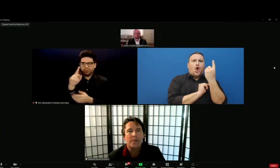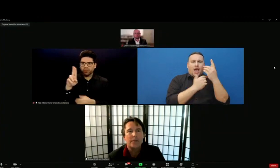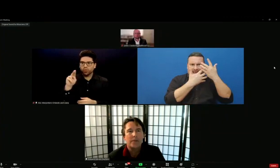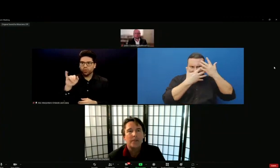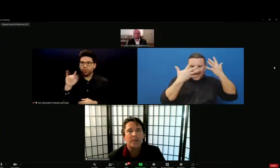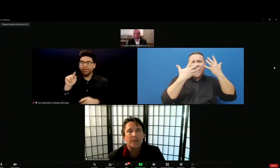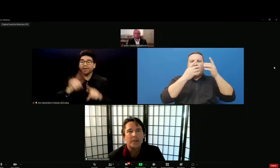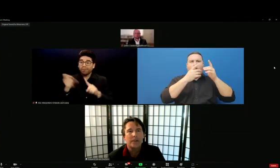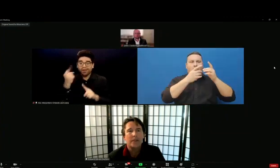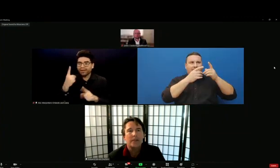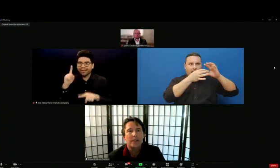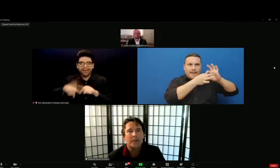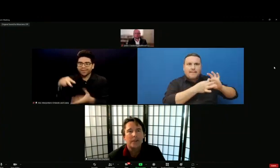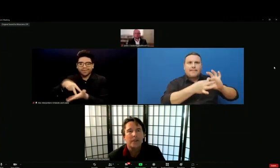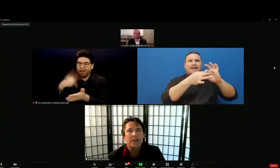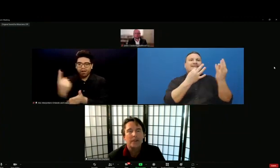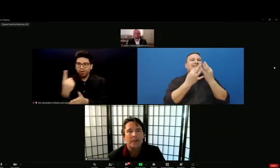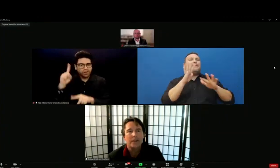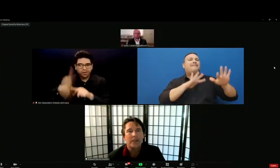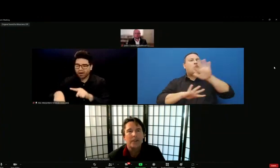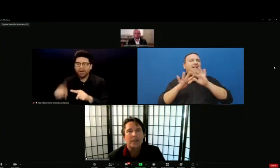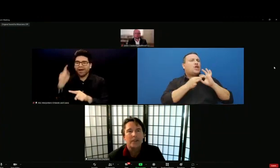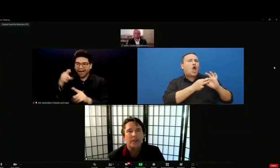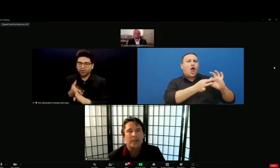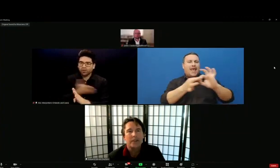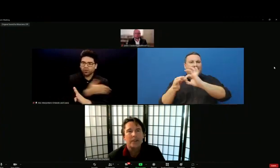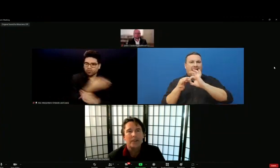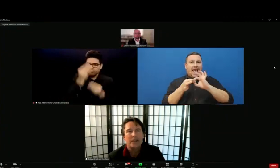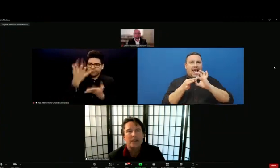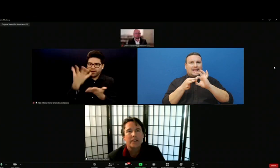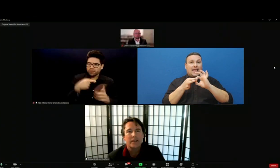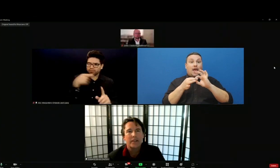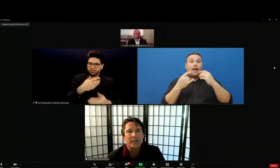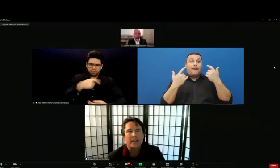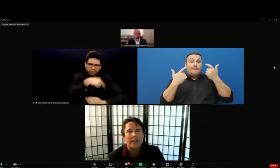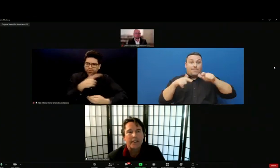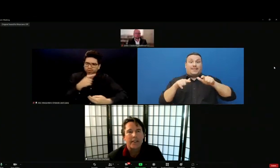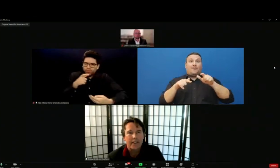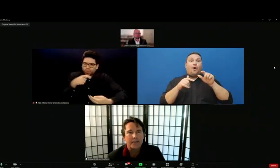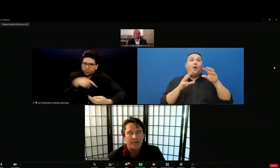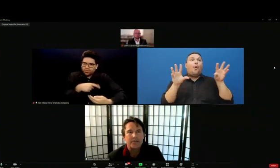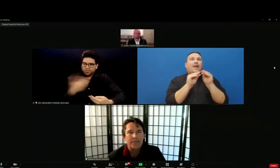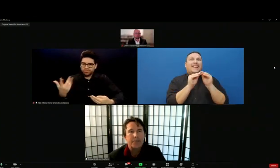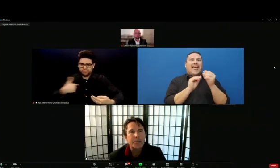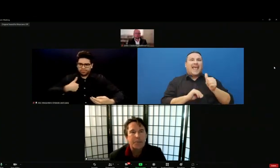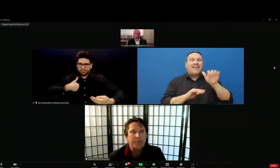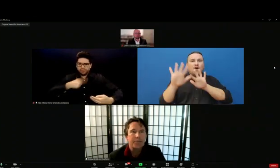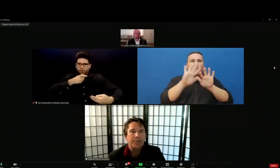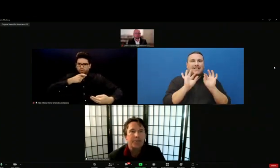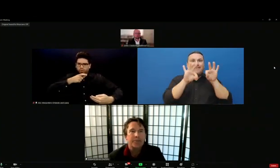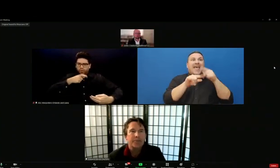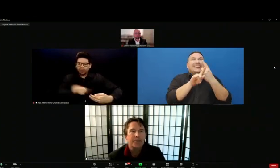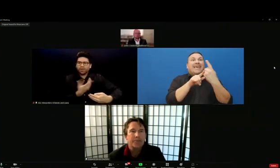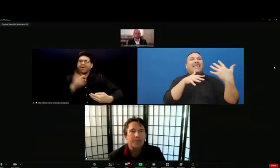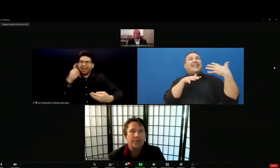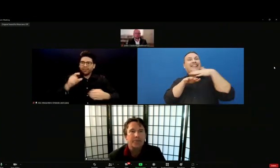preceding information that is kept in working memory, but that these upcoming information units that are encoded, that they can be integrated